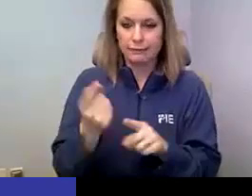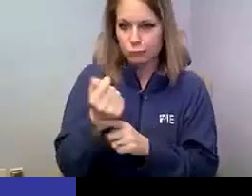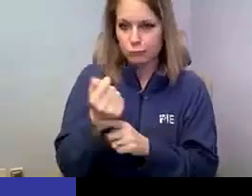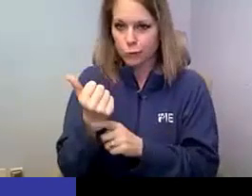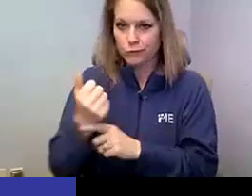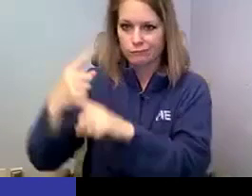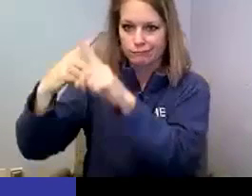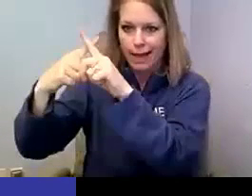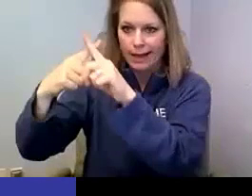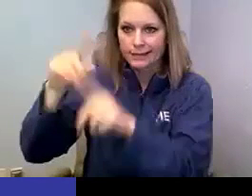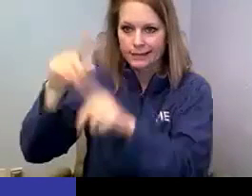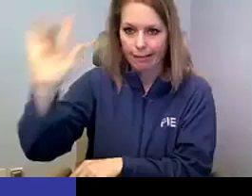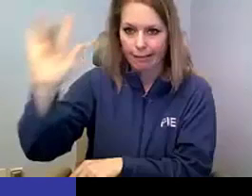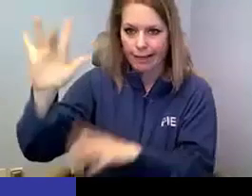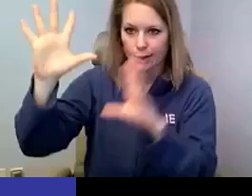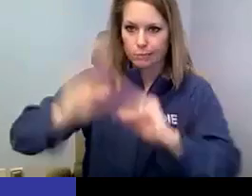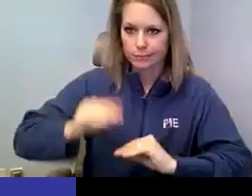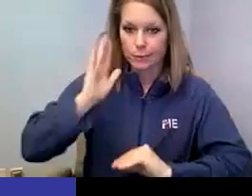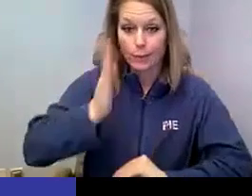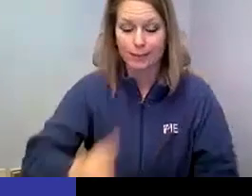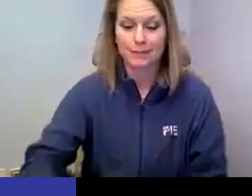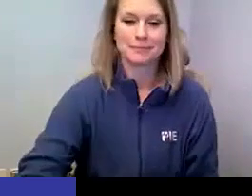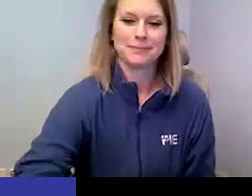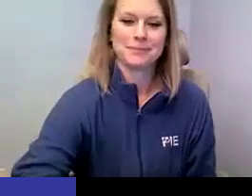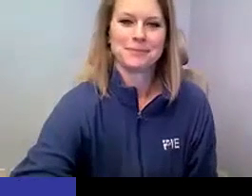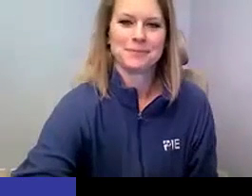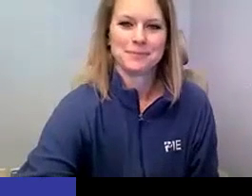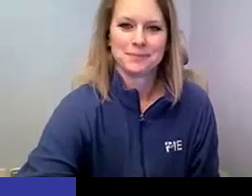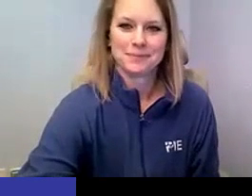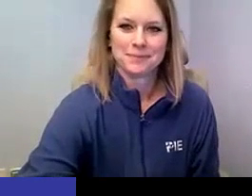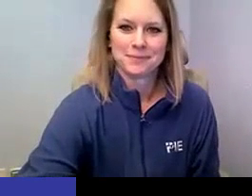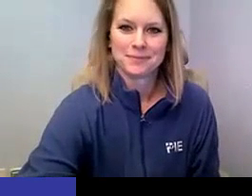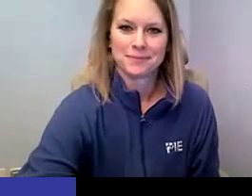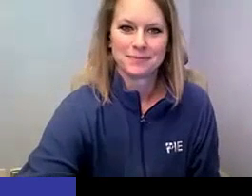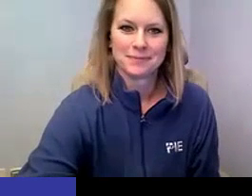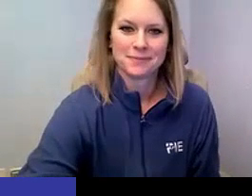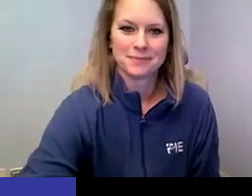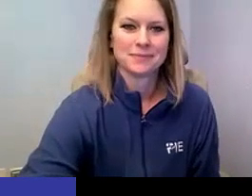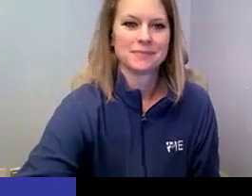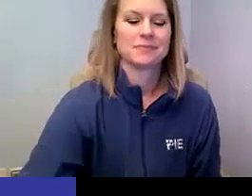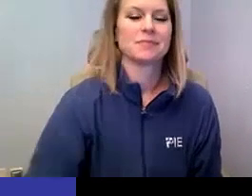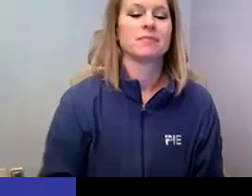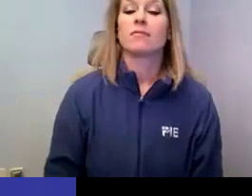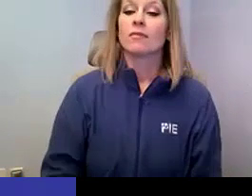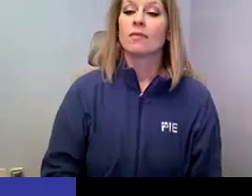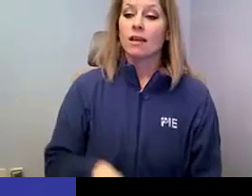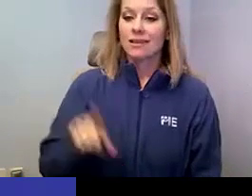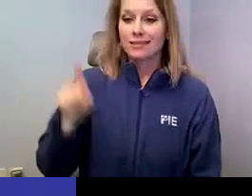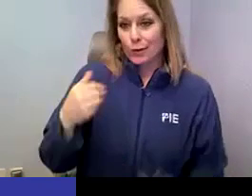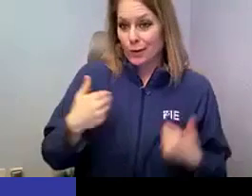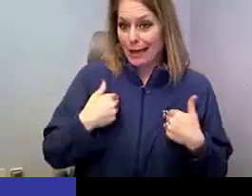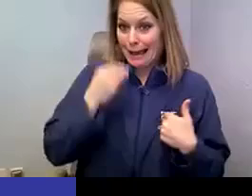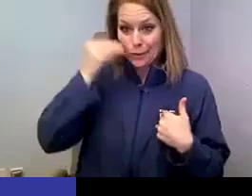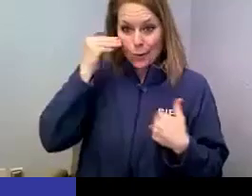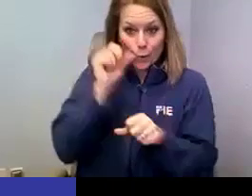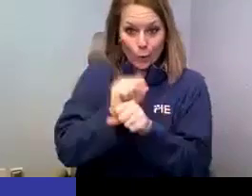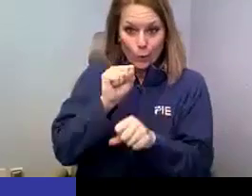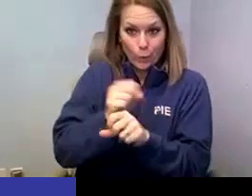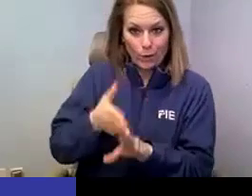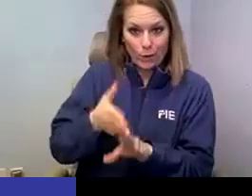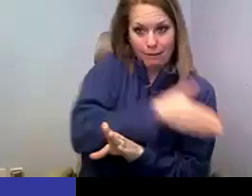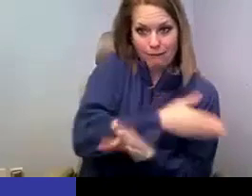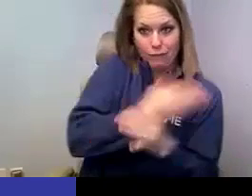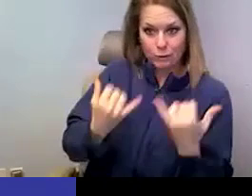All right, so moving on, as your homework or your pre-work for this session, you should have reviewed at least one of the resources that